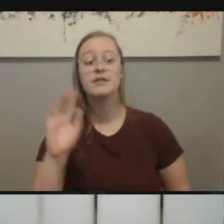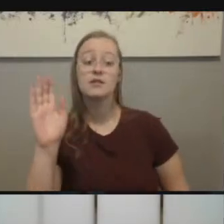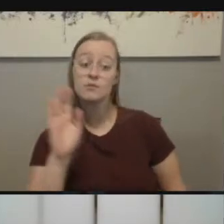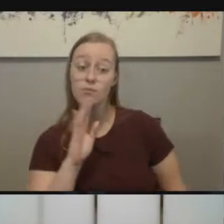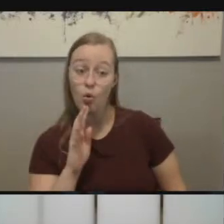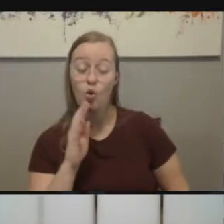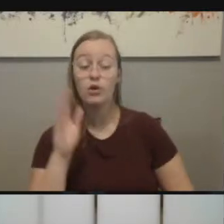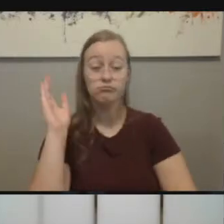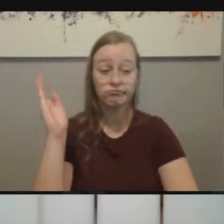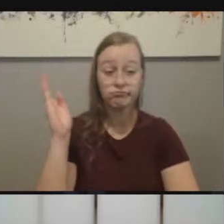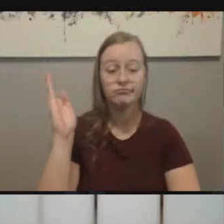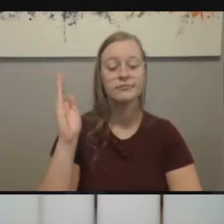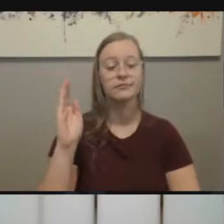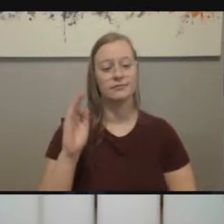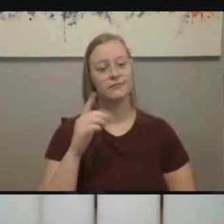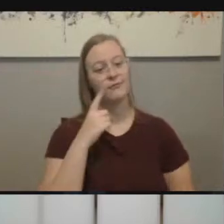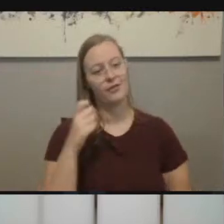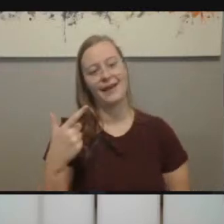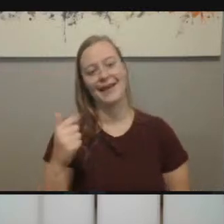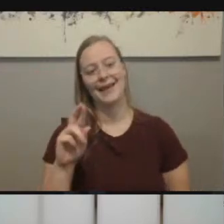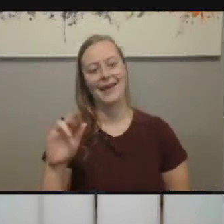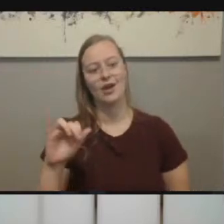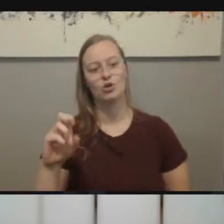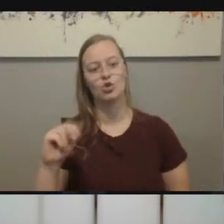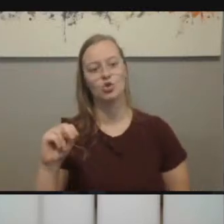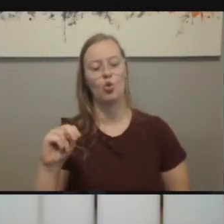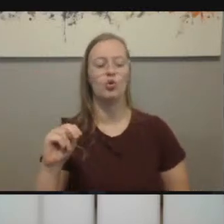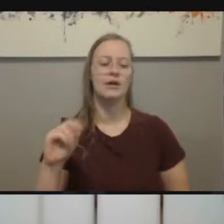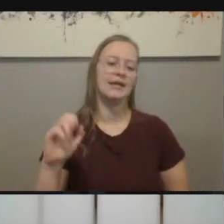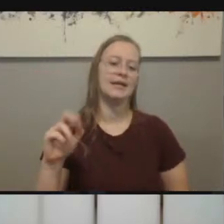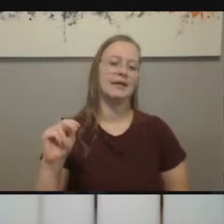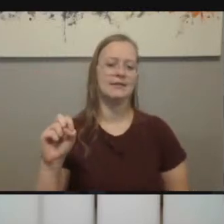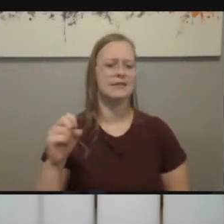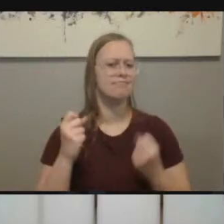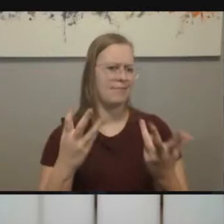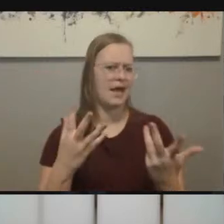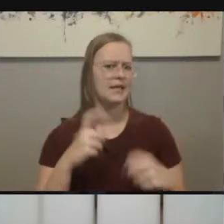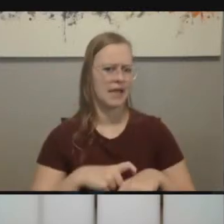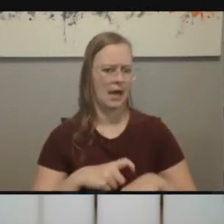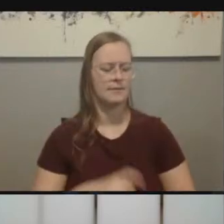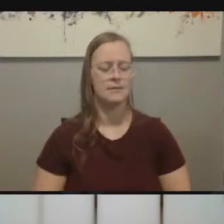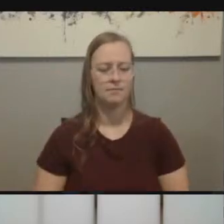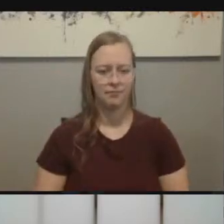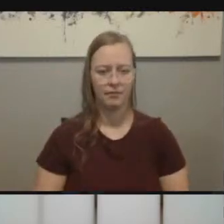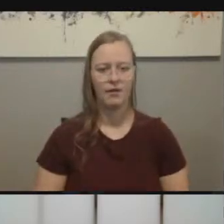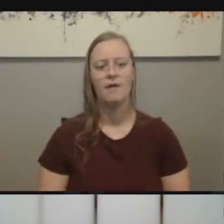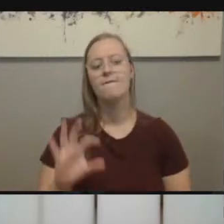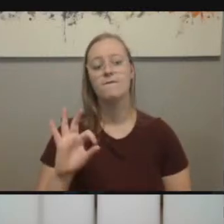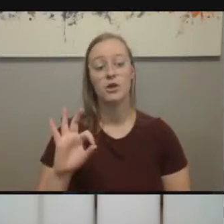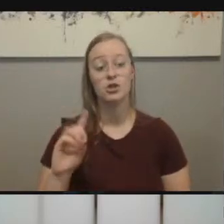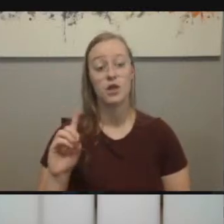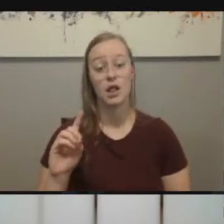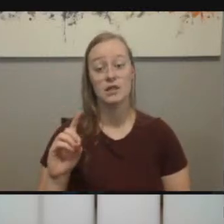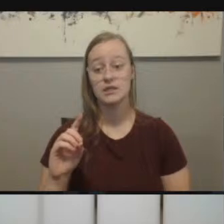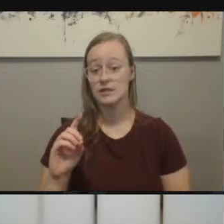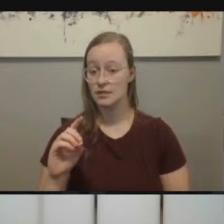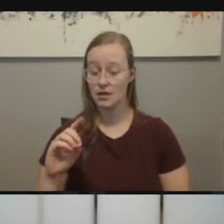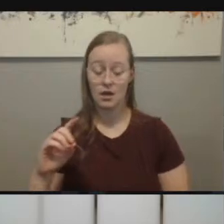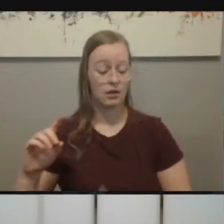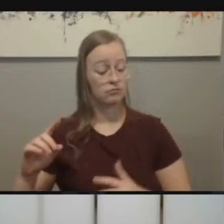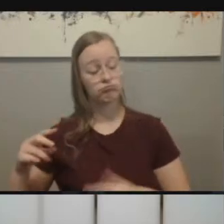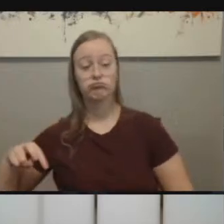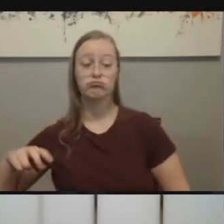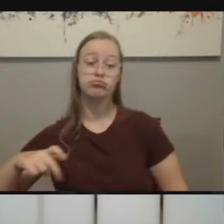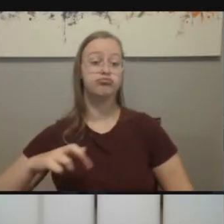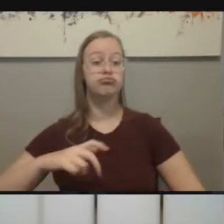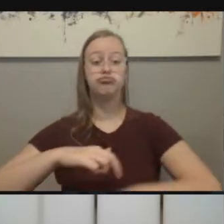behalf of the Garrisonians many, many times. And Douglass came forward onto the platform, and some